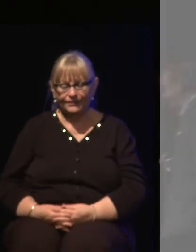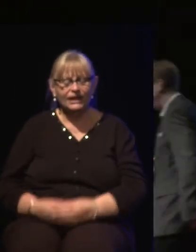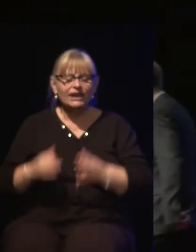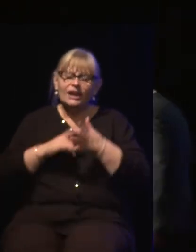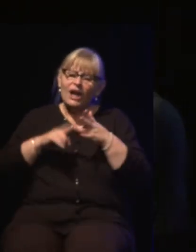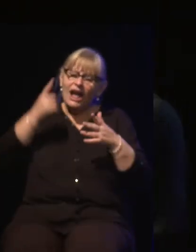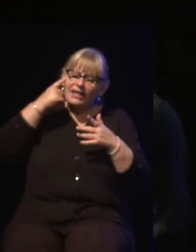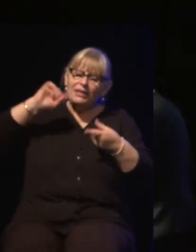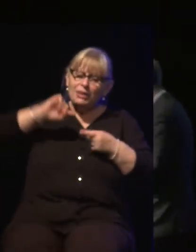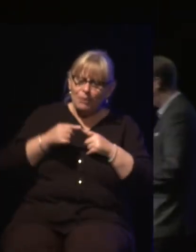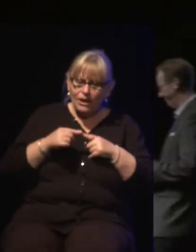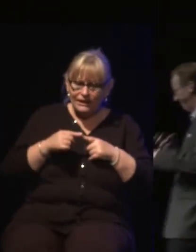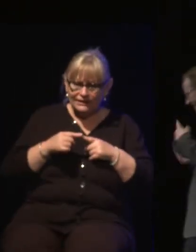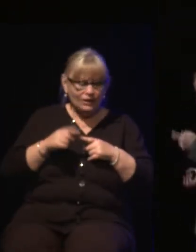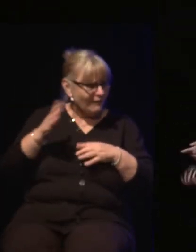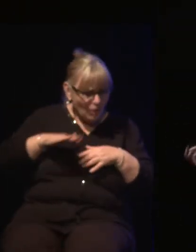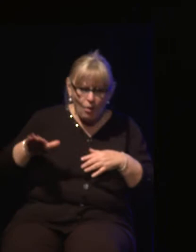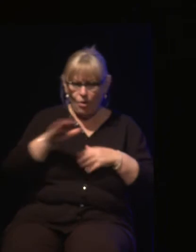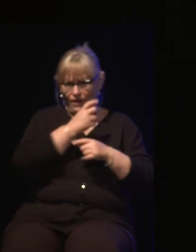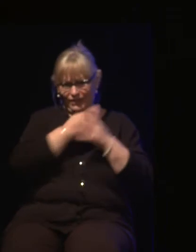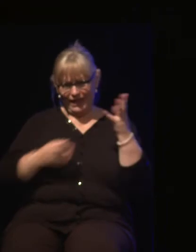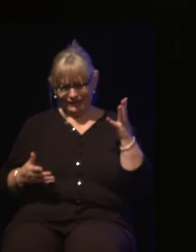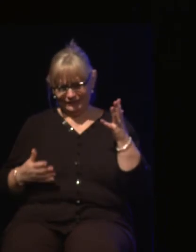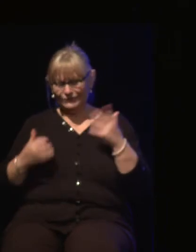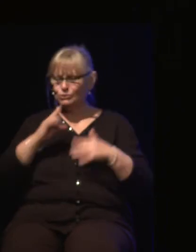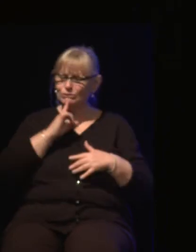So I guess the point of it, all of that, was just to say,